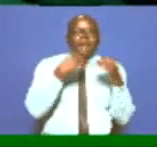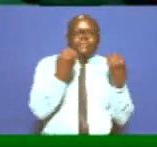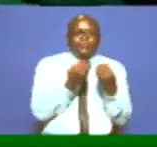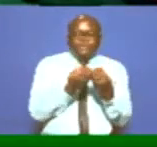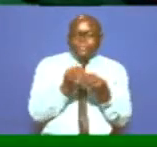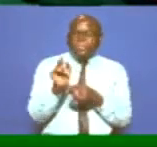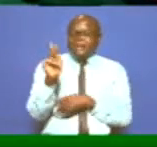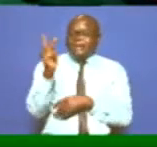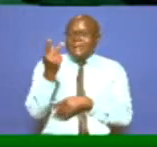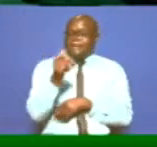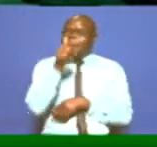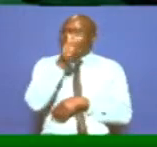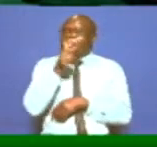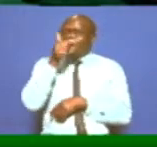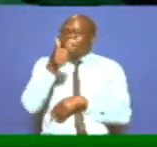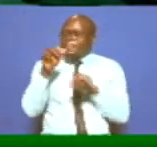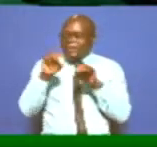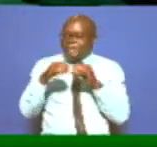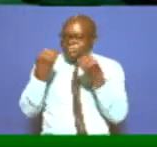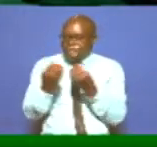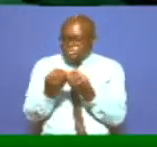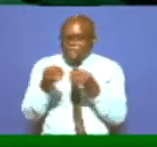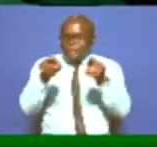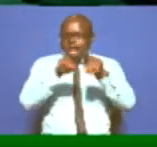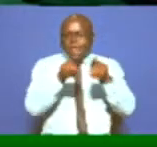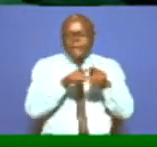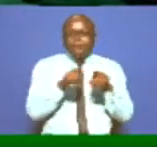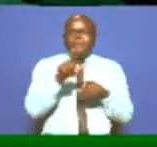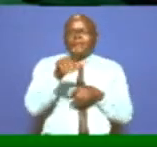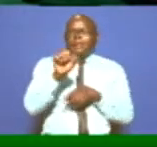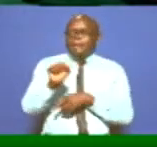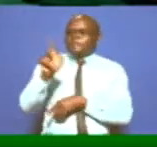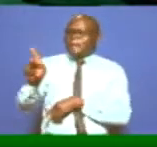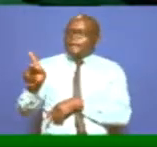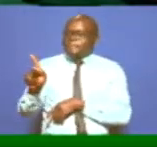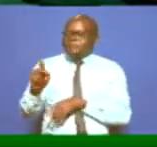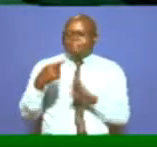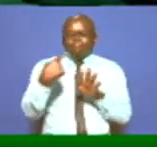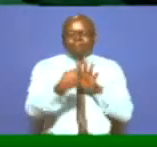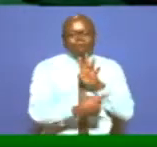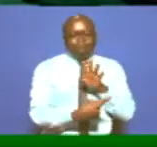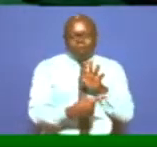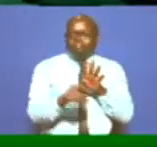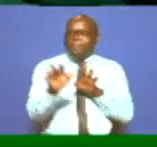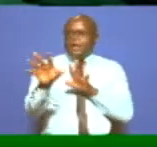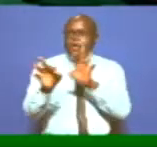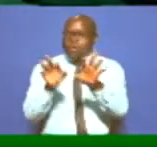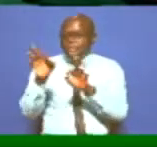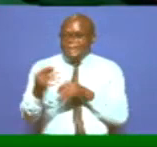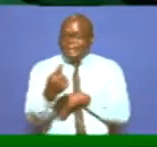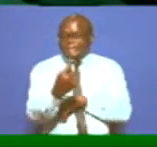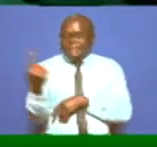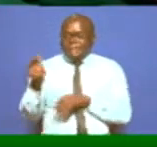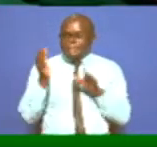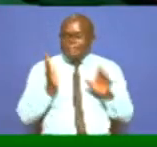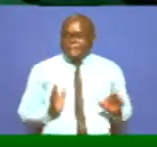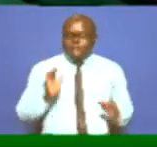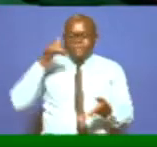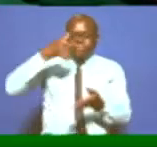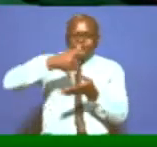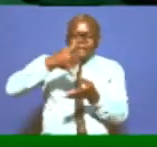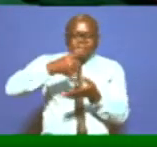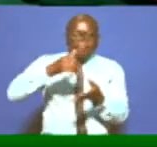Private Association, as well as the Law Society of Kenya, will also nominate each person to sit at the board.